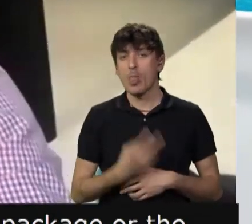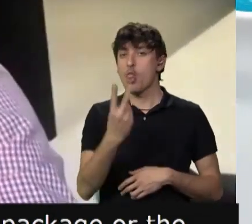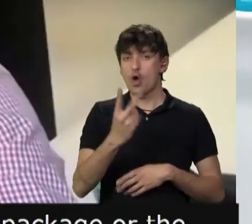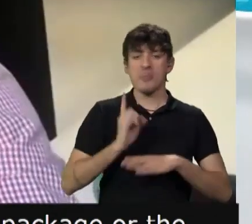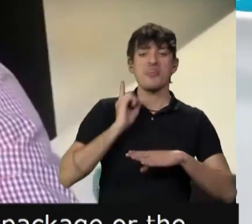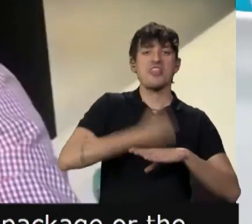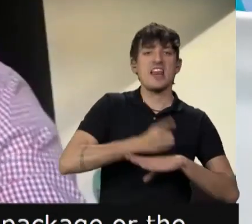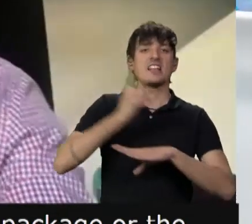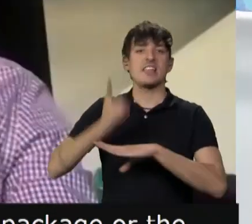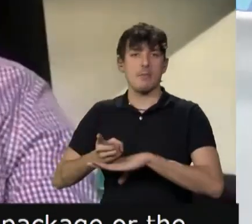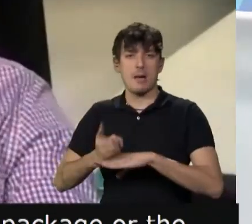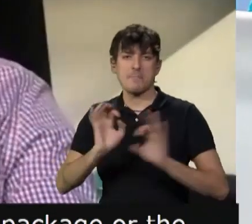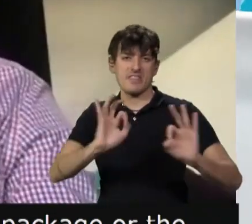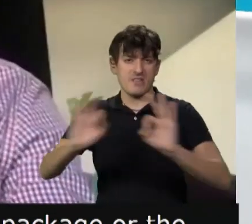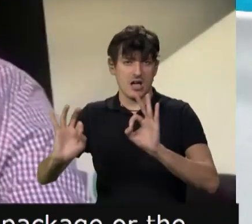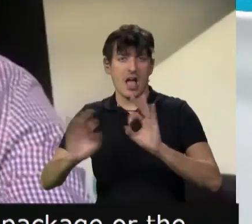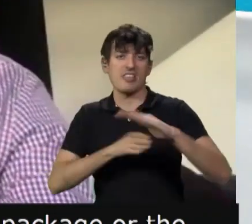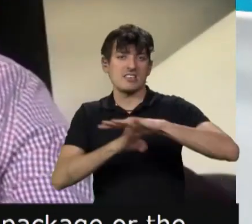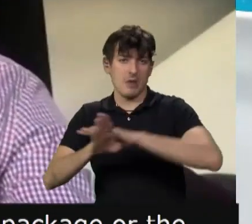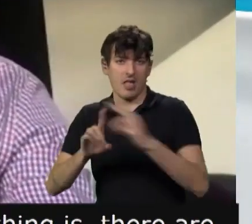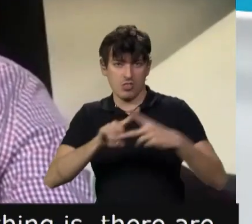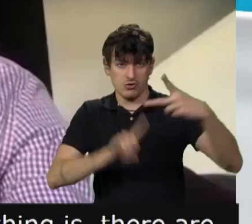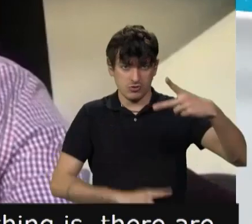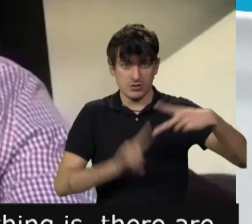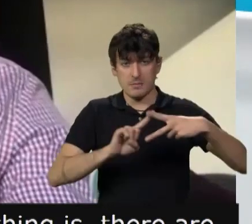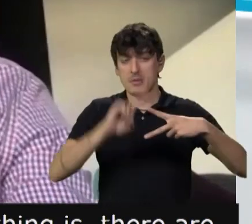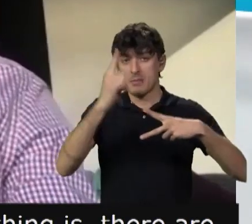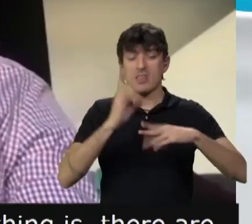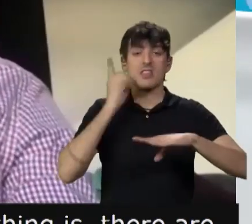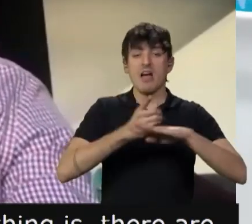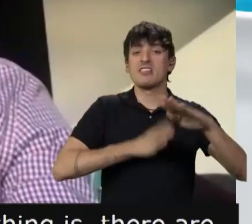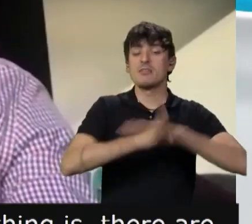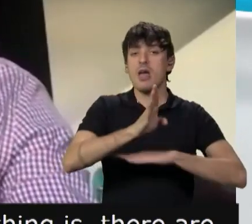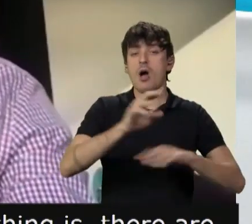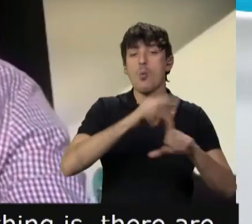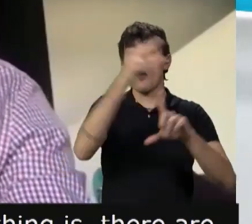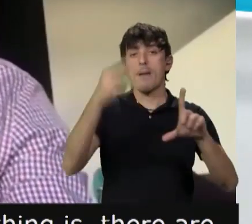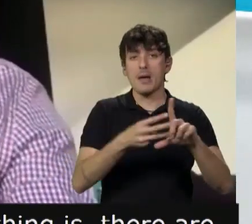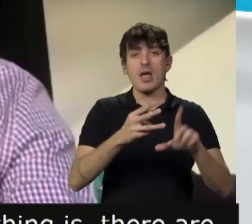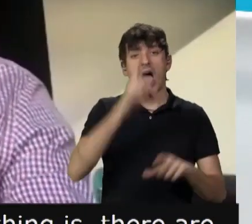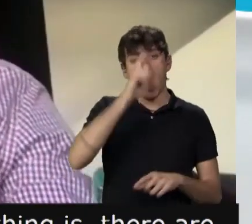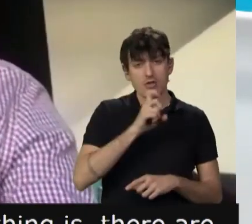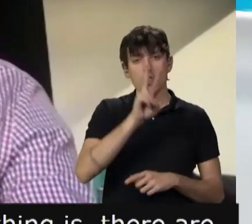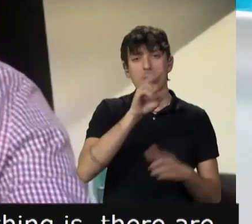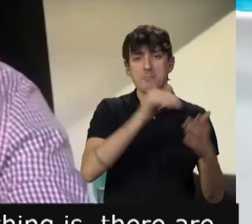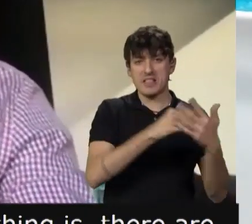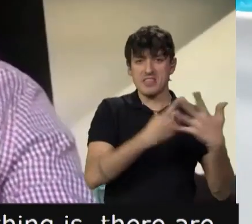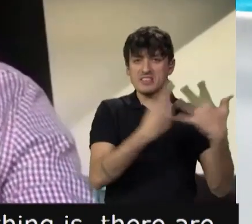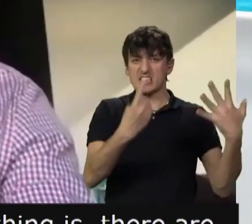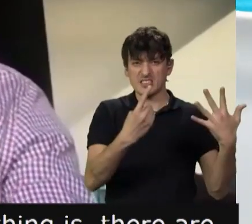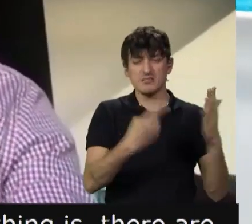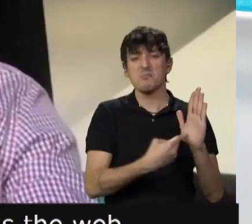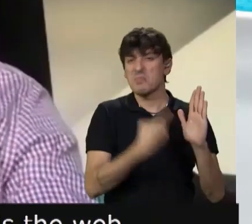there are two specific directives on accessibility. The first is the Web Accessibility Directive,